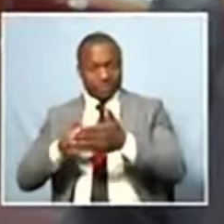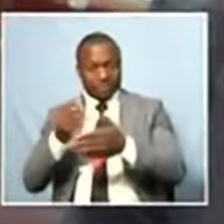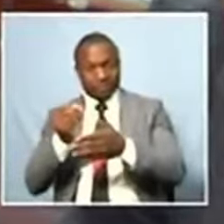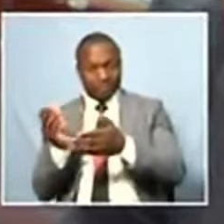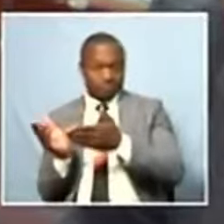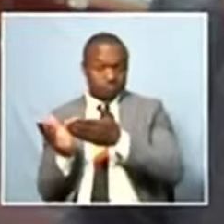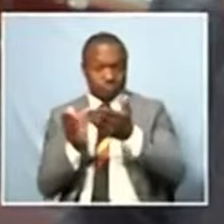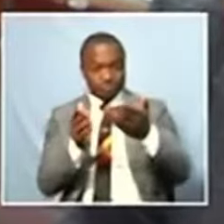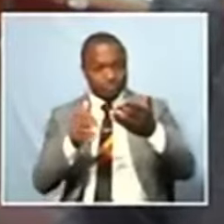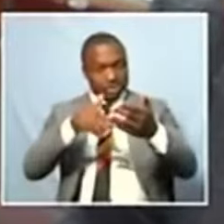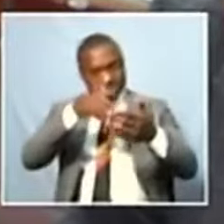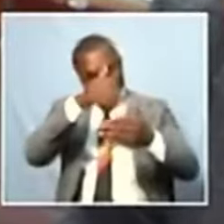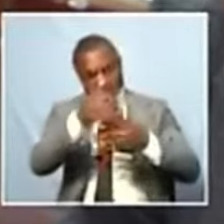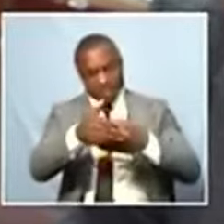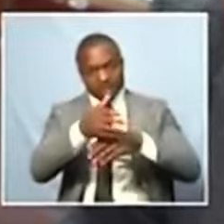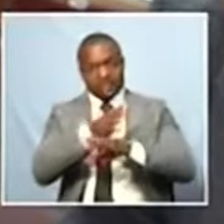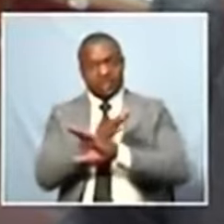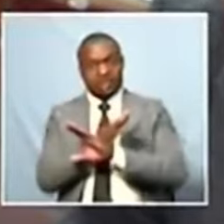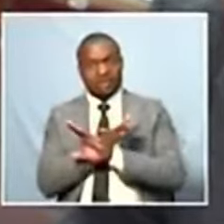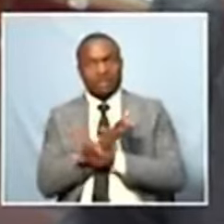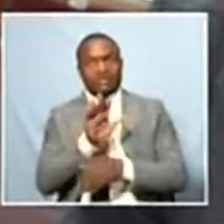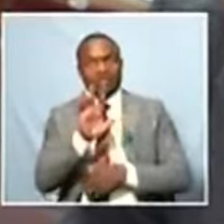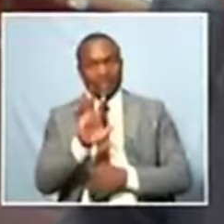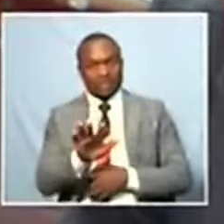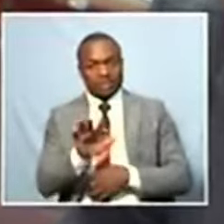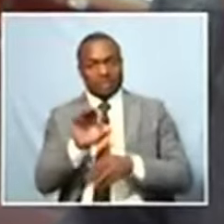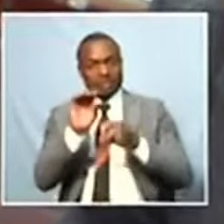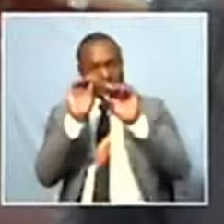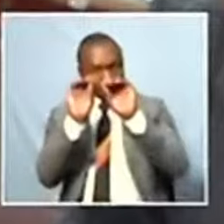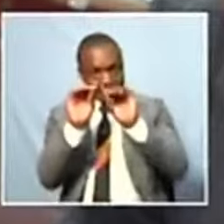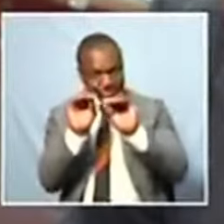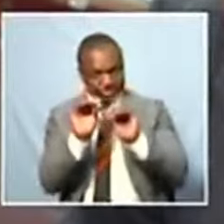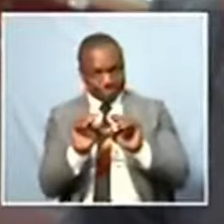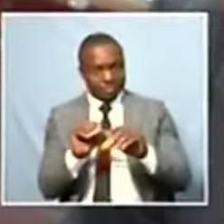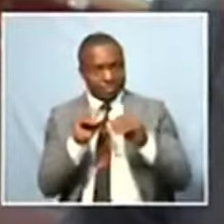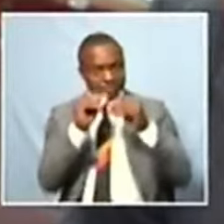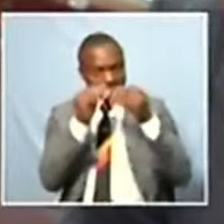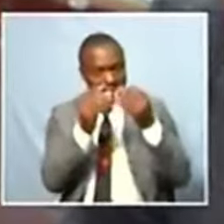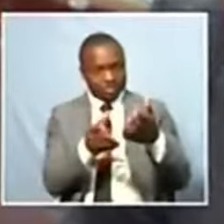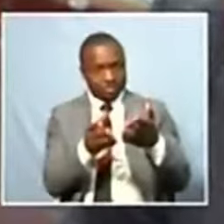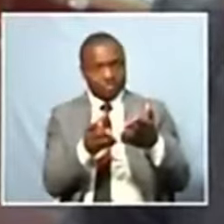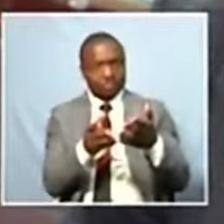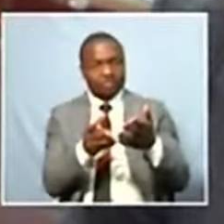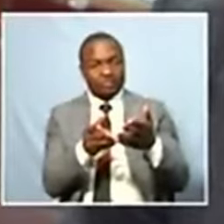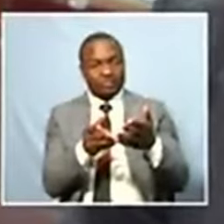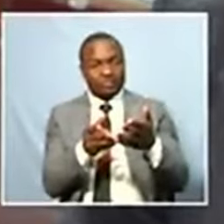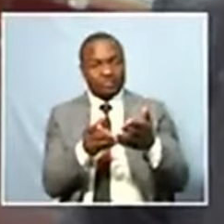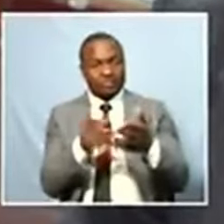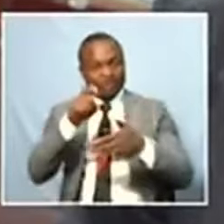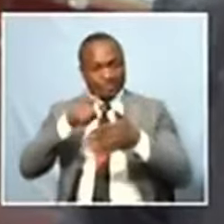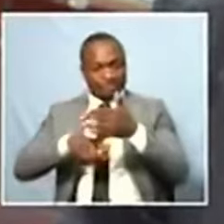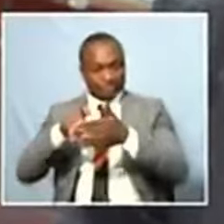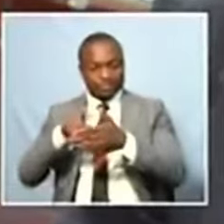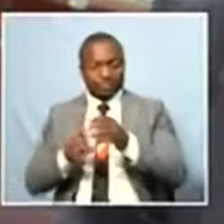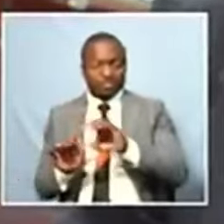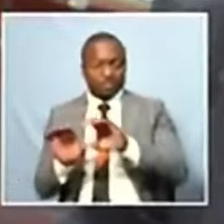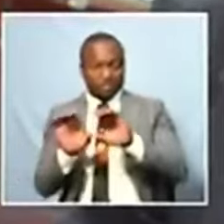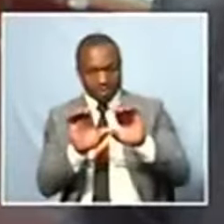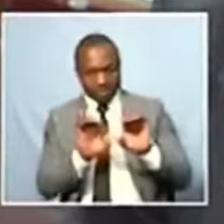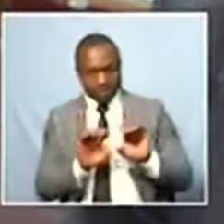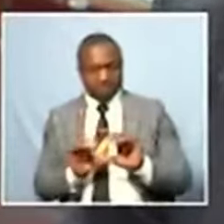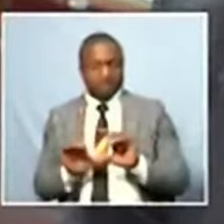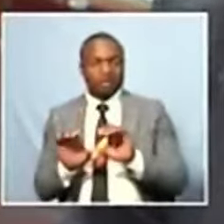out of Zambia, there is a treatment that we give. We collect the withholding taxes. We do also